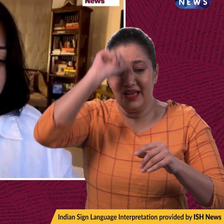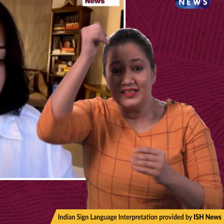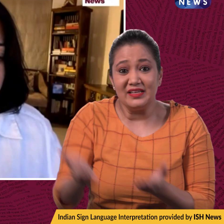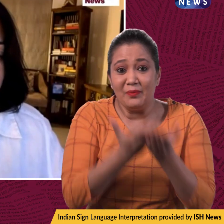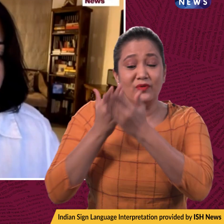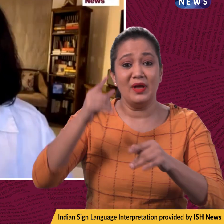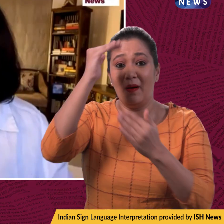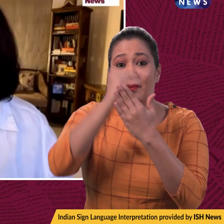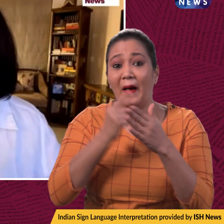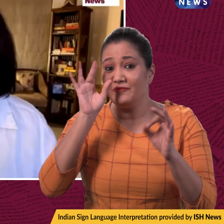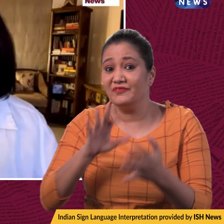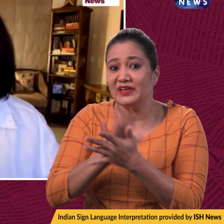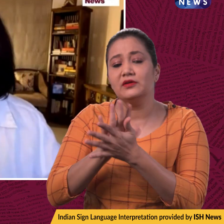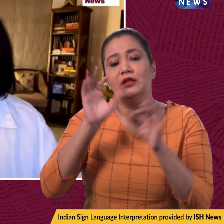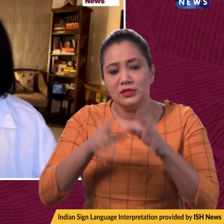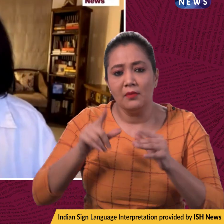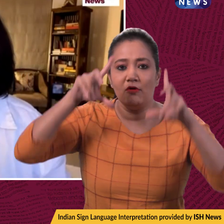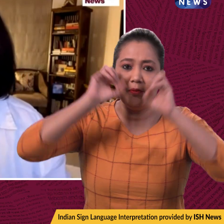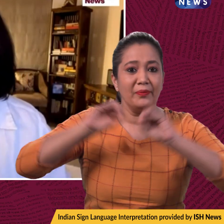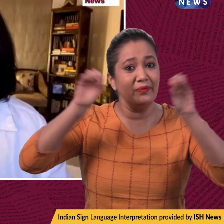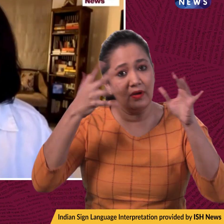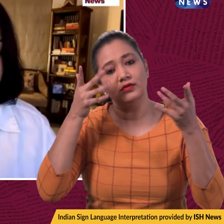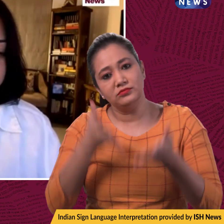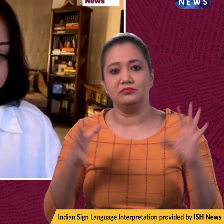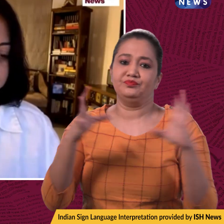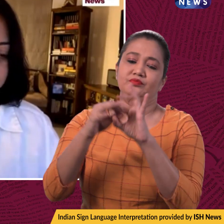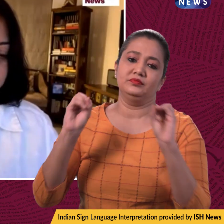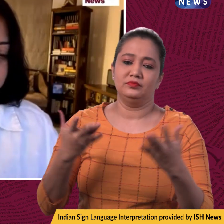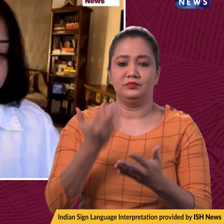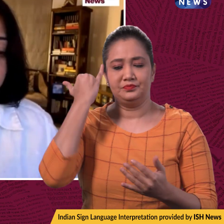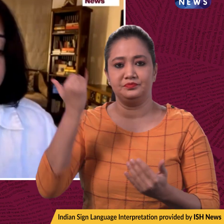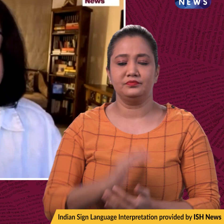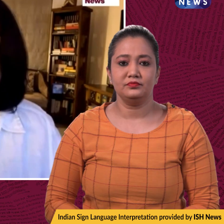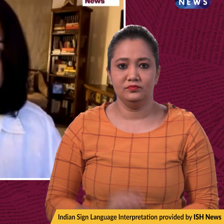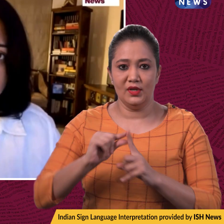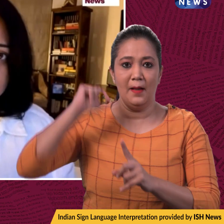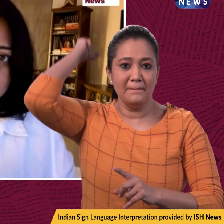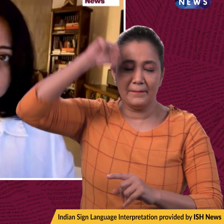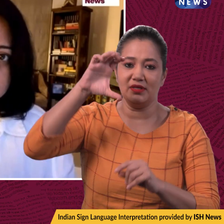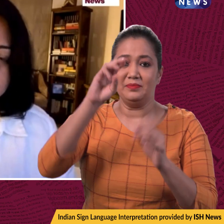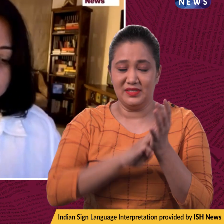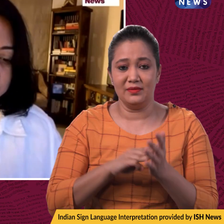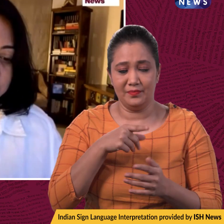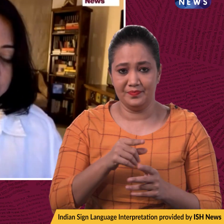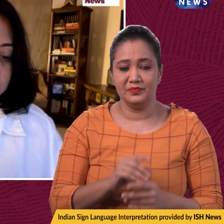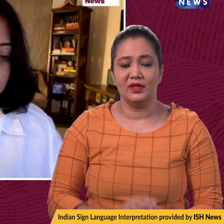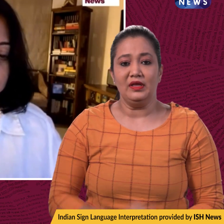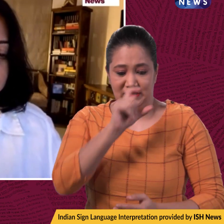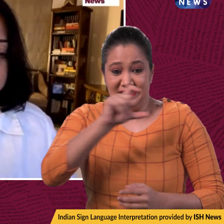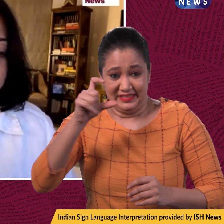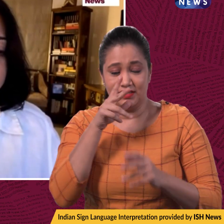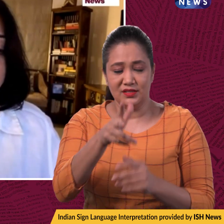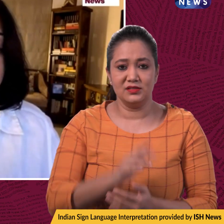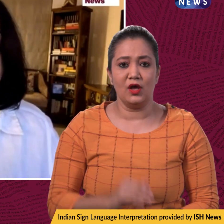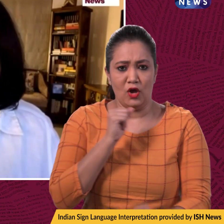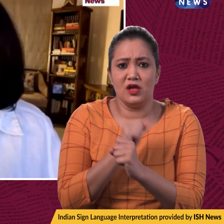Puja celebrations, and those visuals then went viral. The Punjab Chief Minister Charanjit Chani